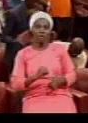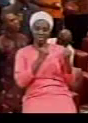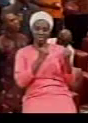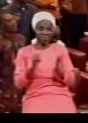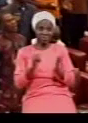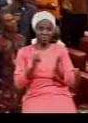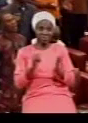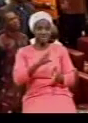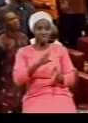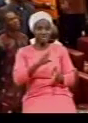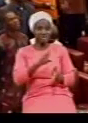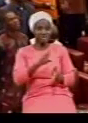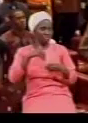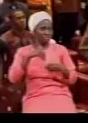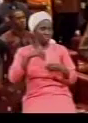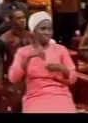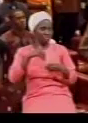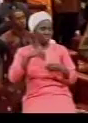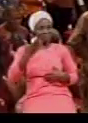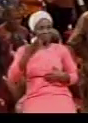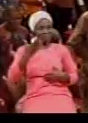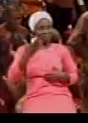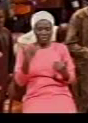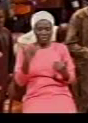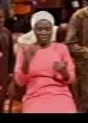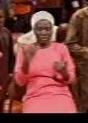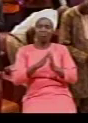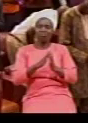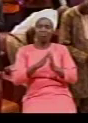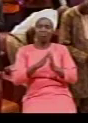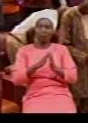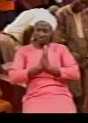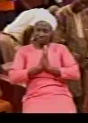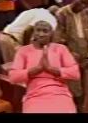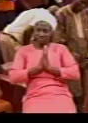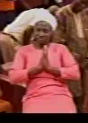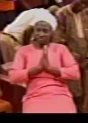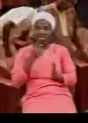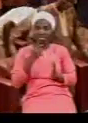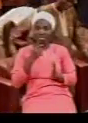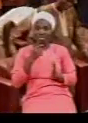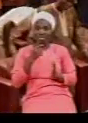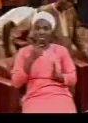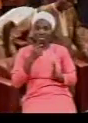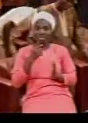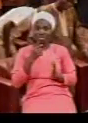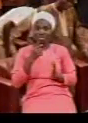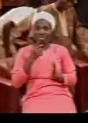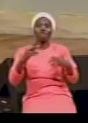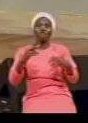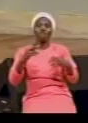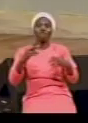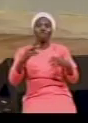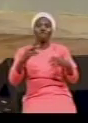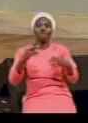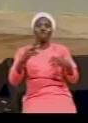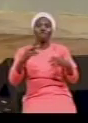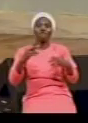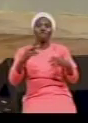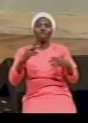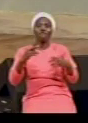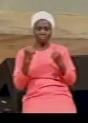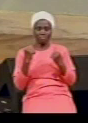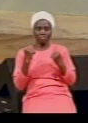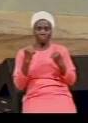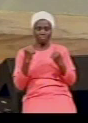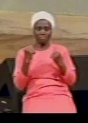your life. Open your mouth and talk to the Lord in prayer. It's a day of victory. It's a day of power. It's a day